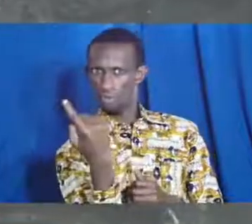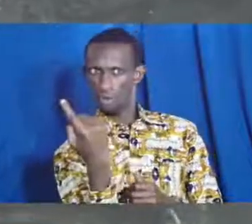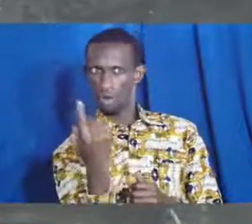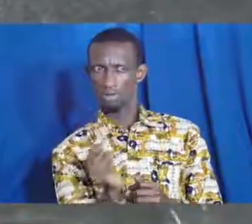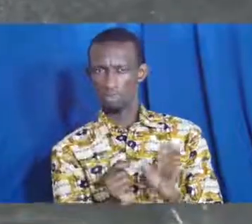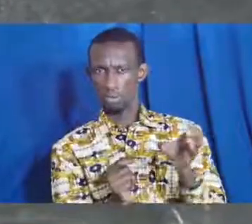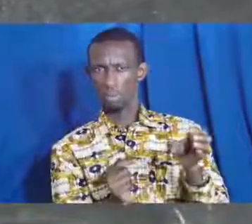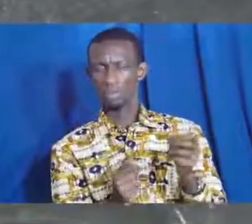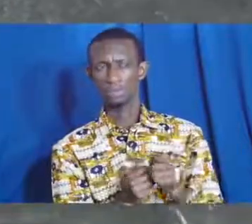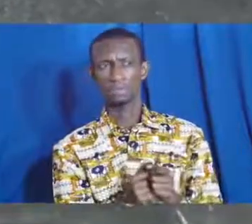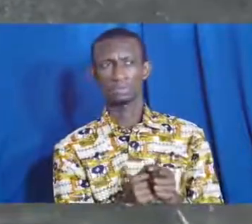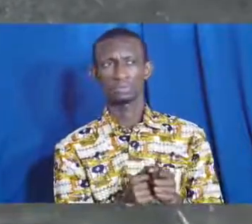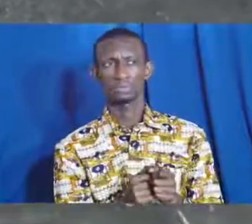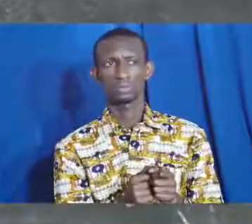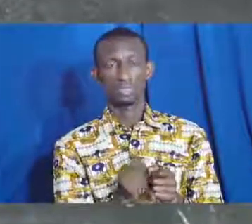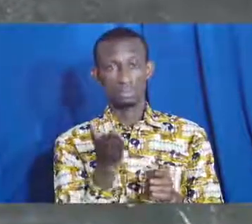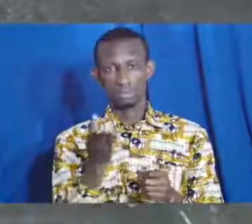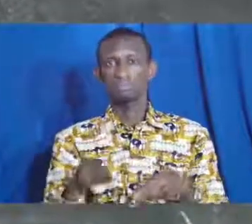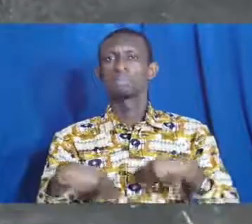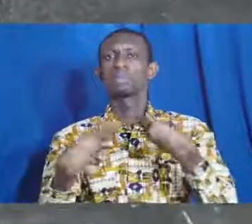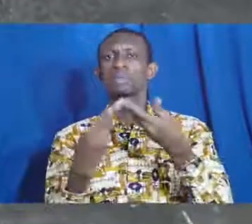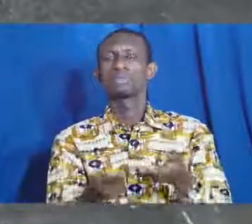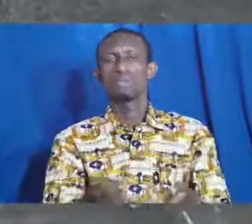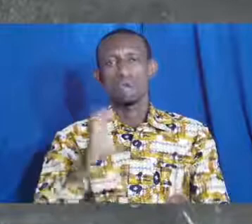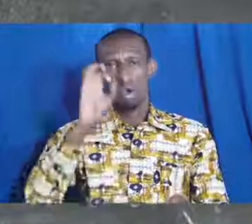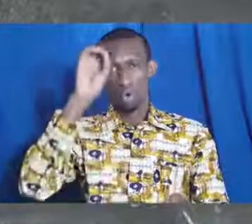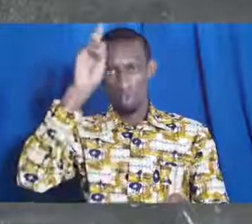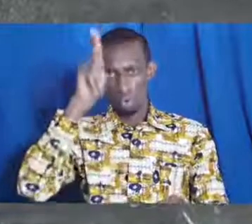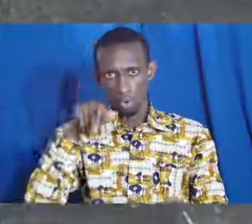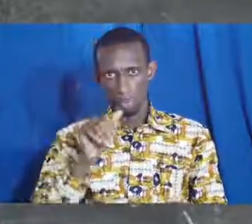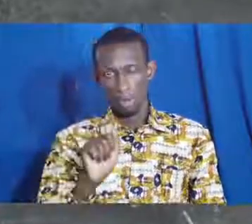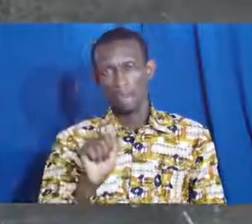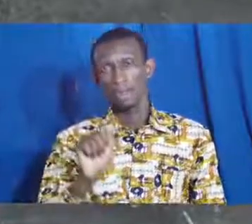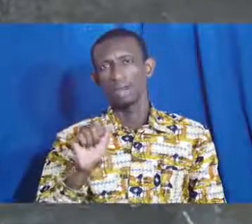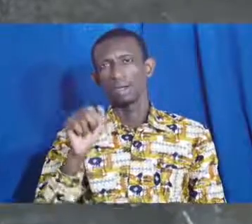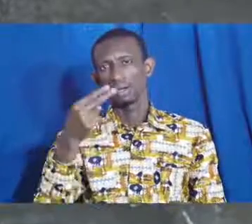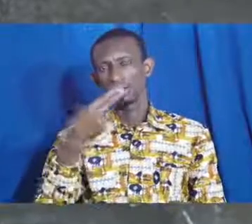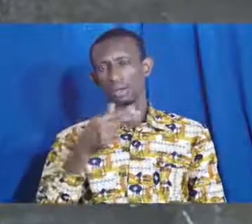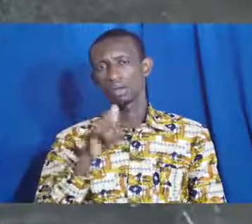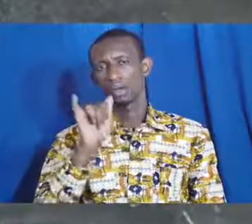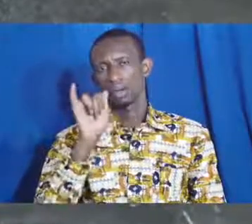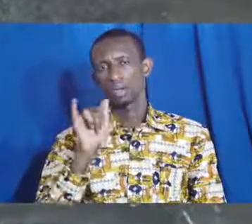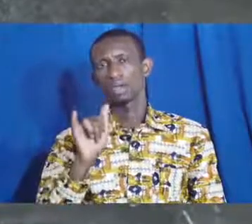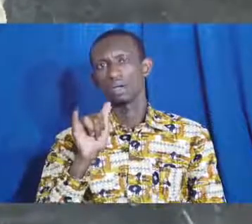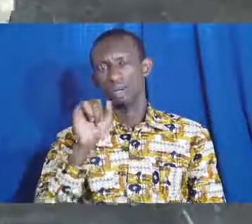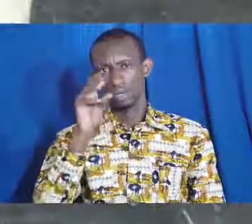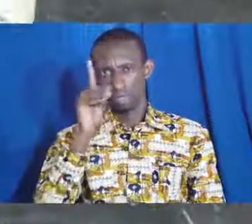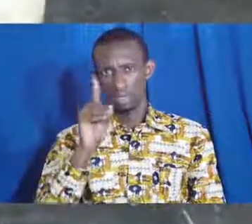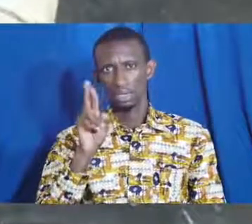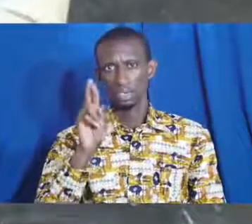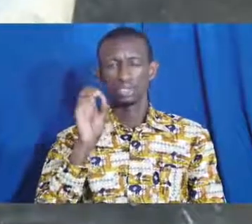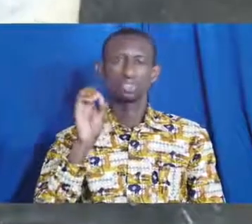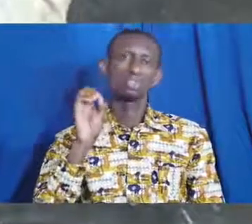this one gives copper hydroxide solid. Then plus sodium